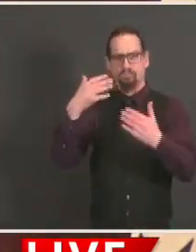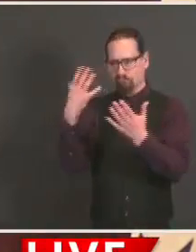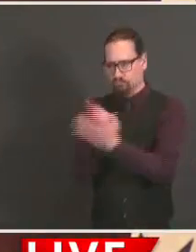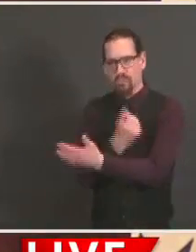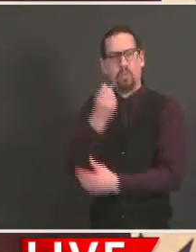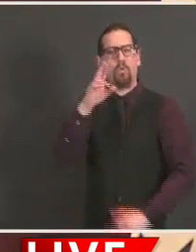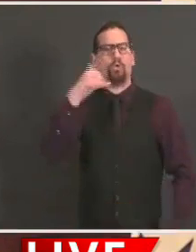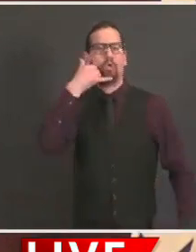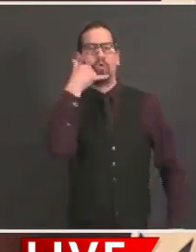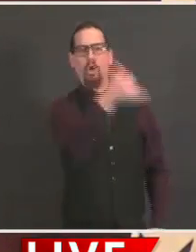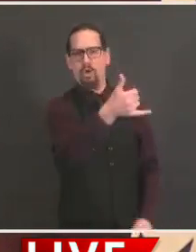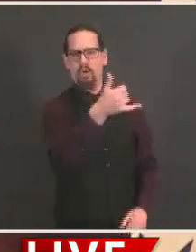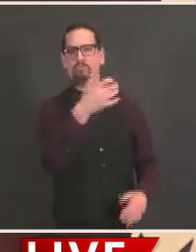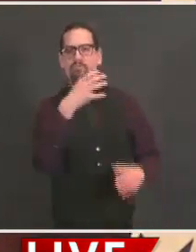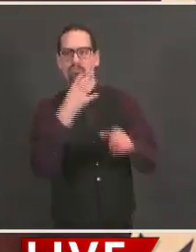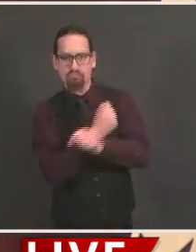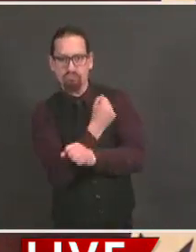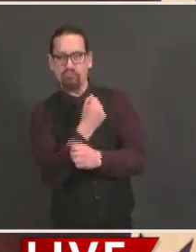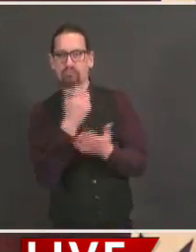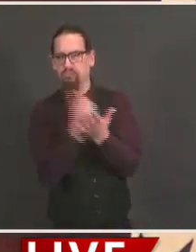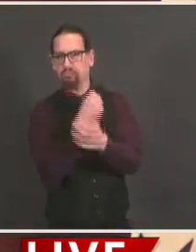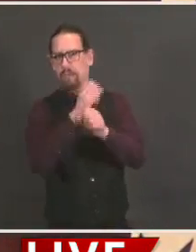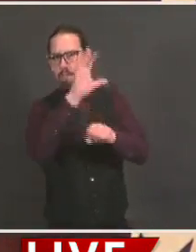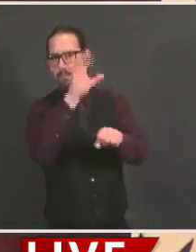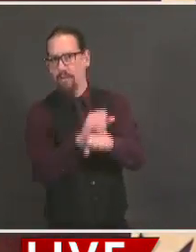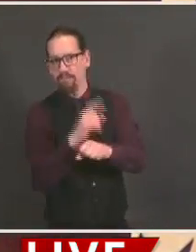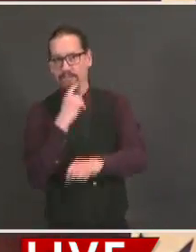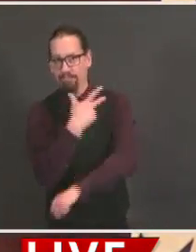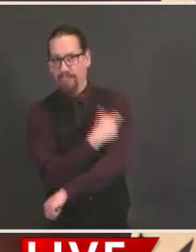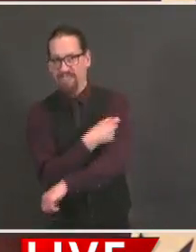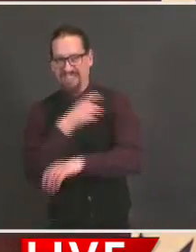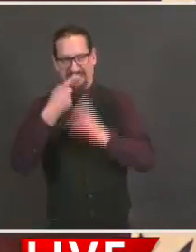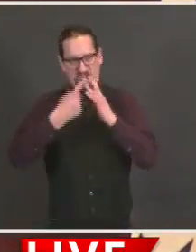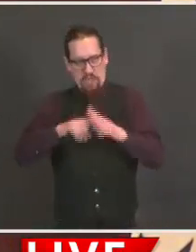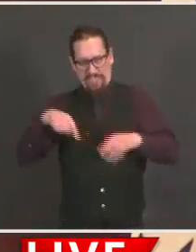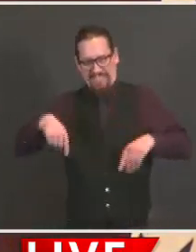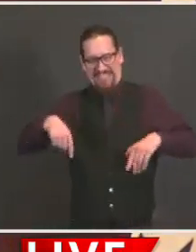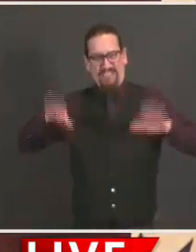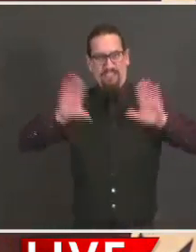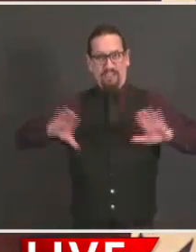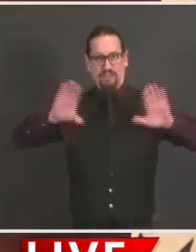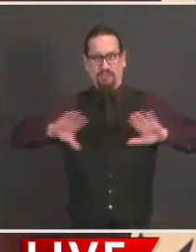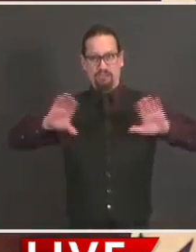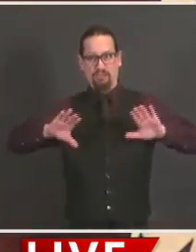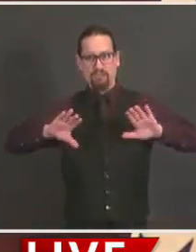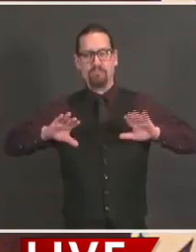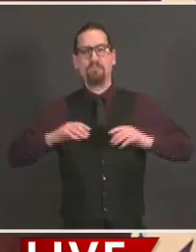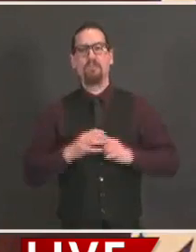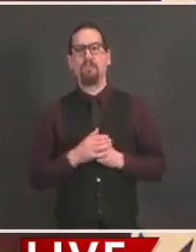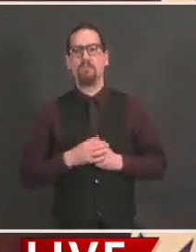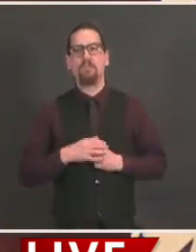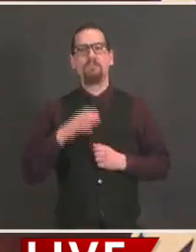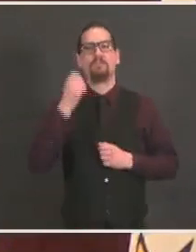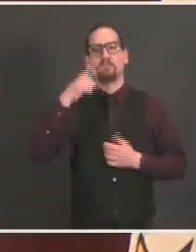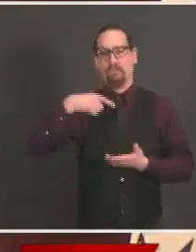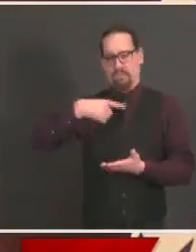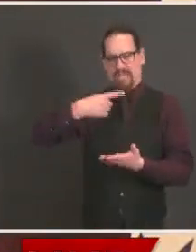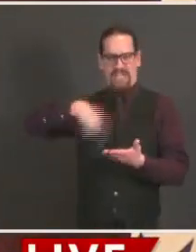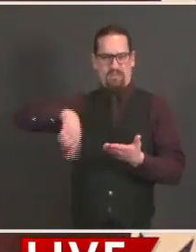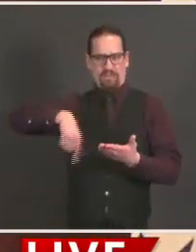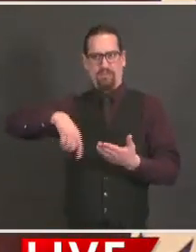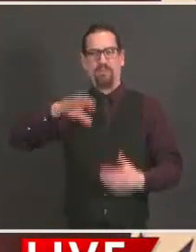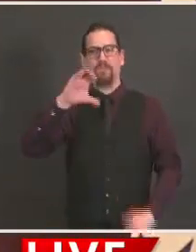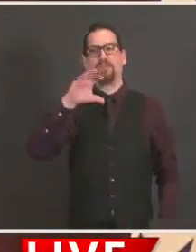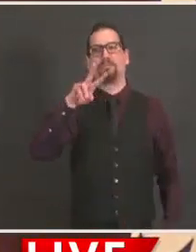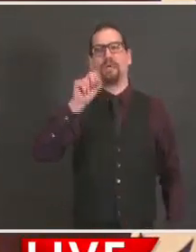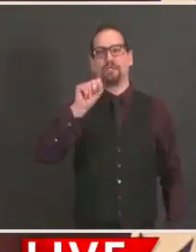Sunday. Earlier this week, CVS also announced that vaccine will be available for 75